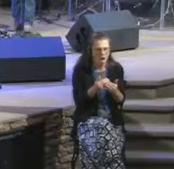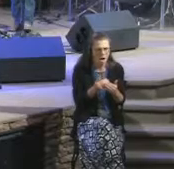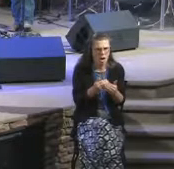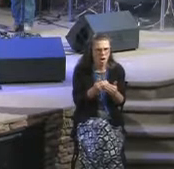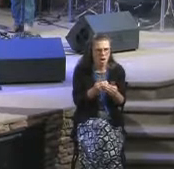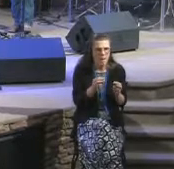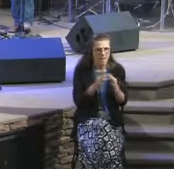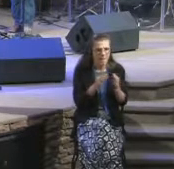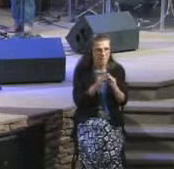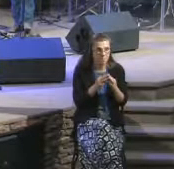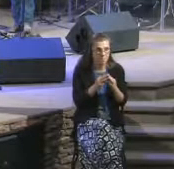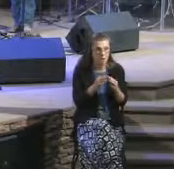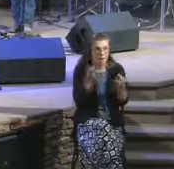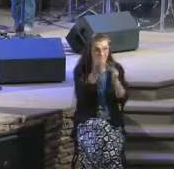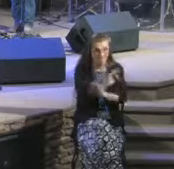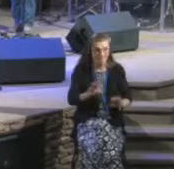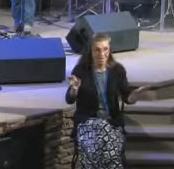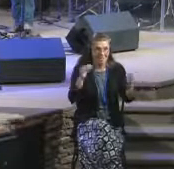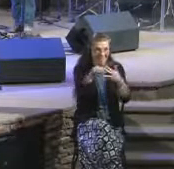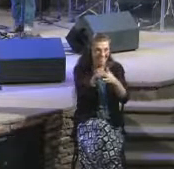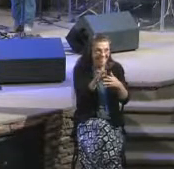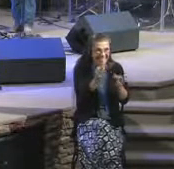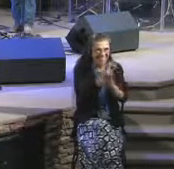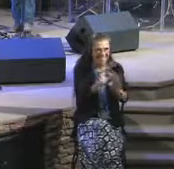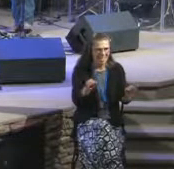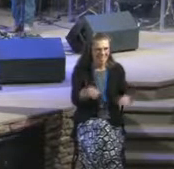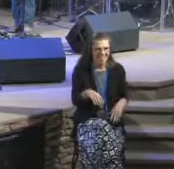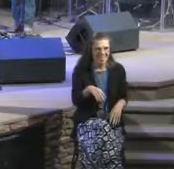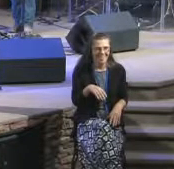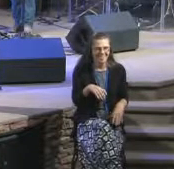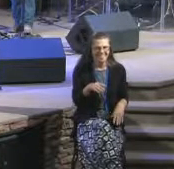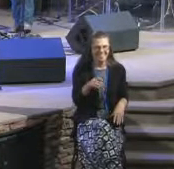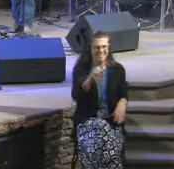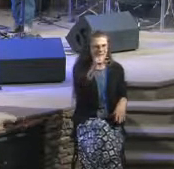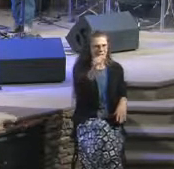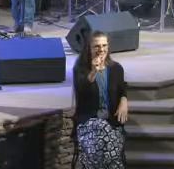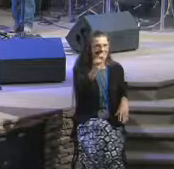free. If you're, I just love that, you're a gang member.